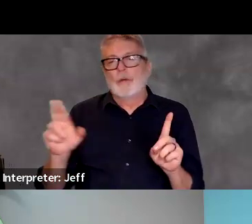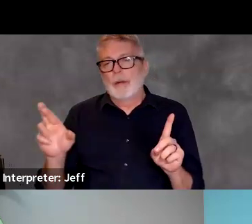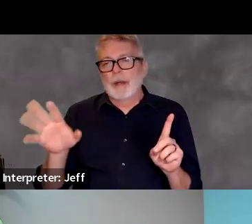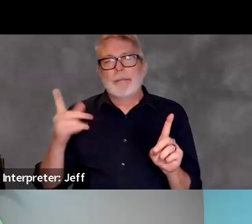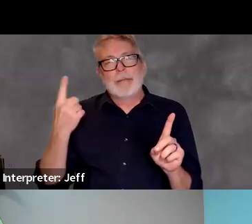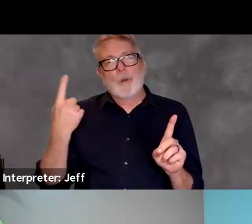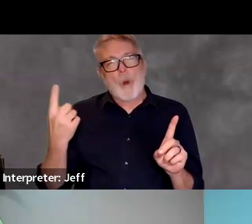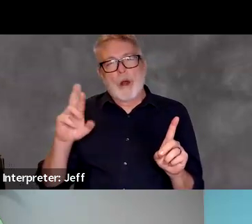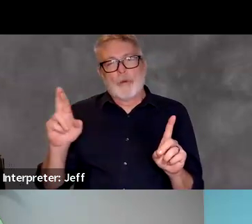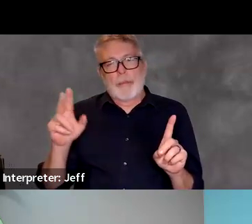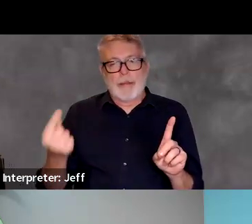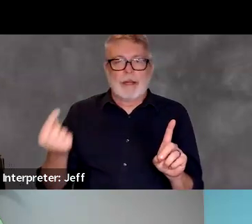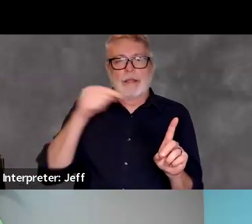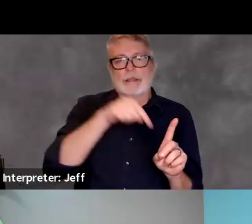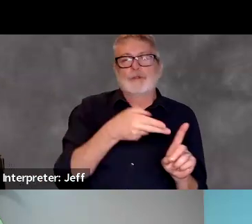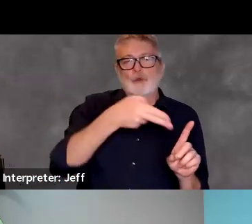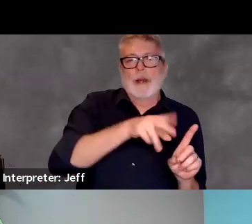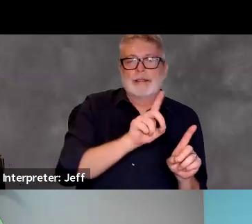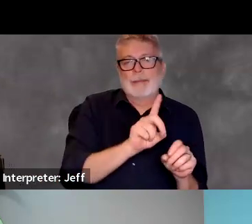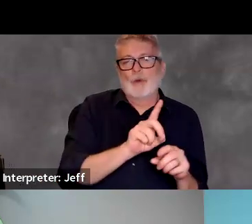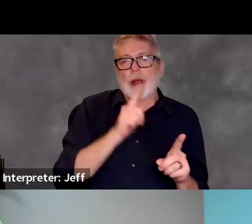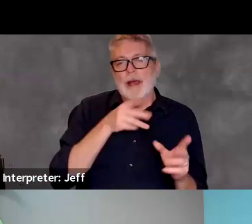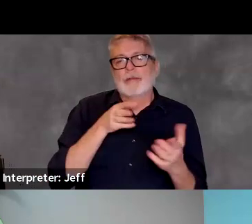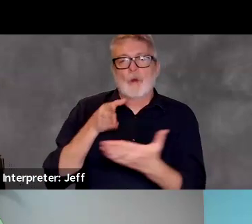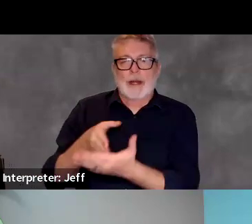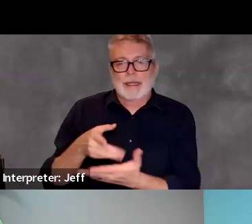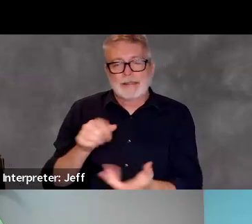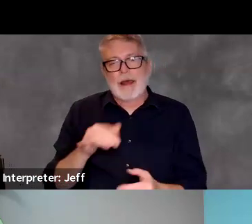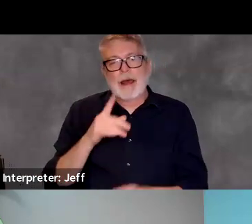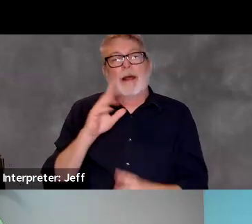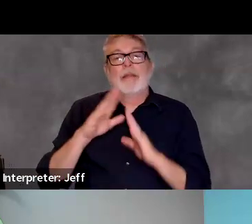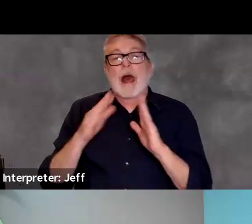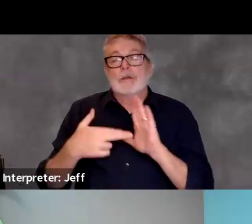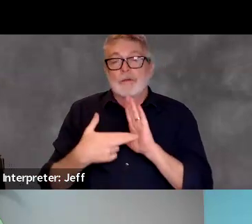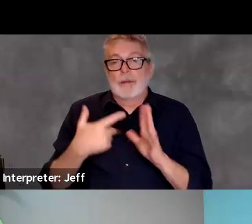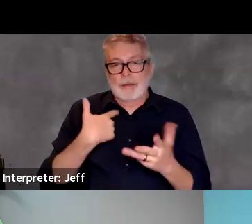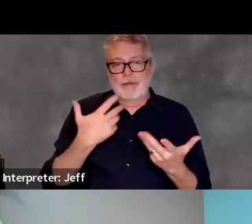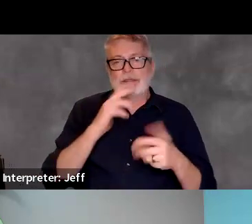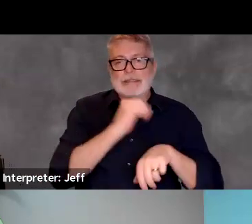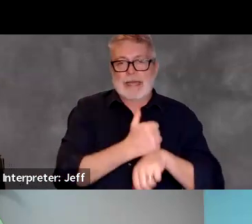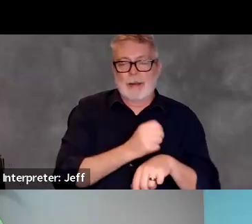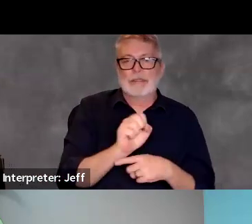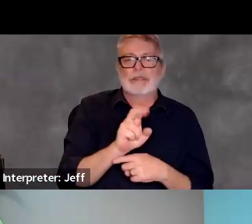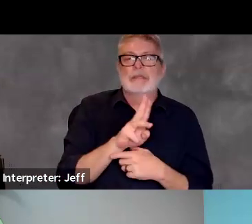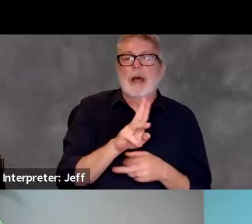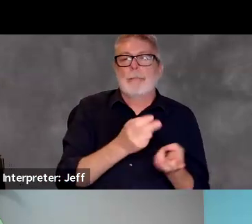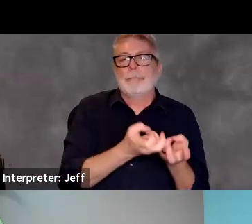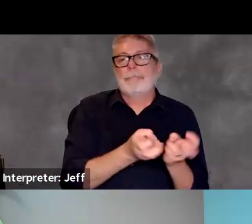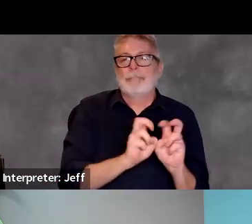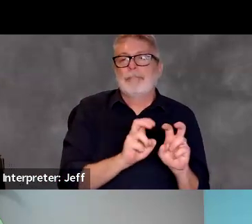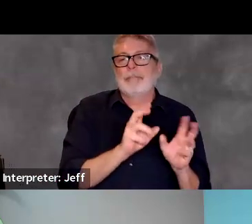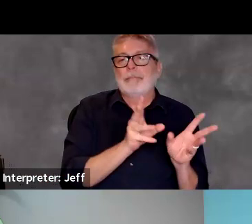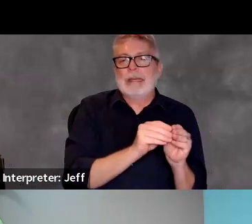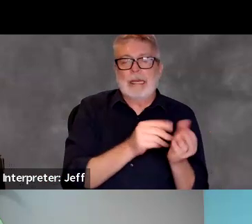Republican senator that voted against it. The House has set a subcommittee meeting for Tuesday, March 10th at